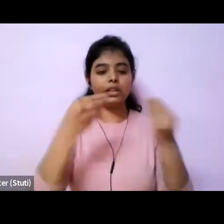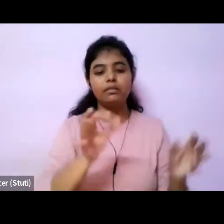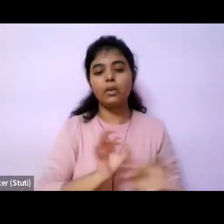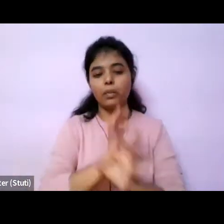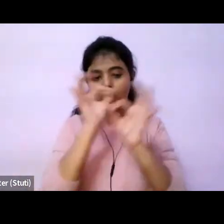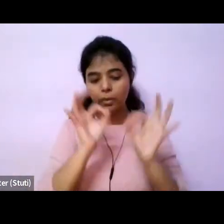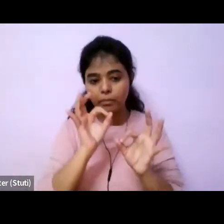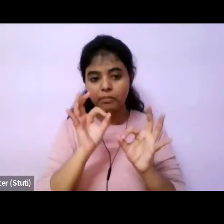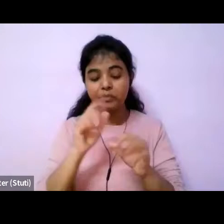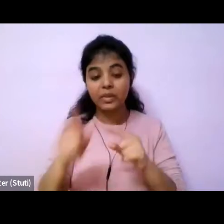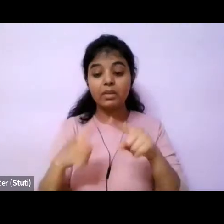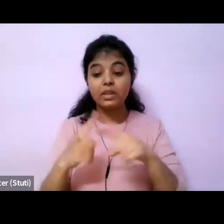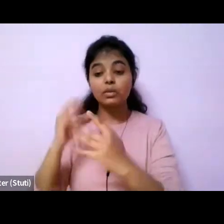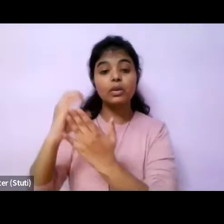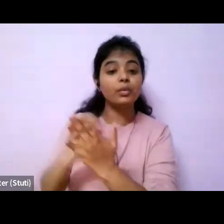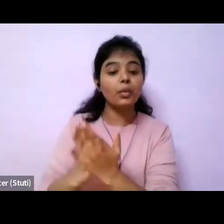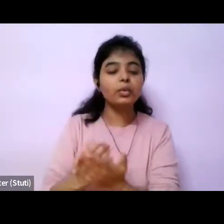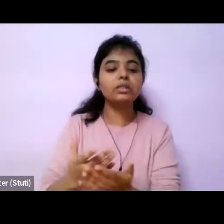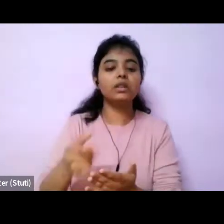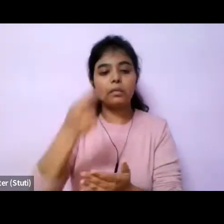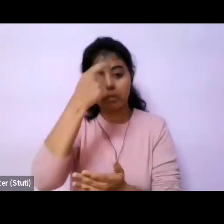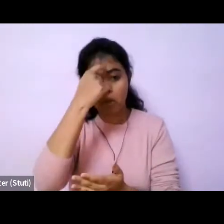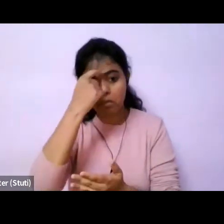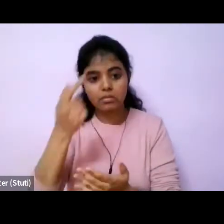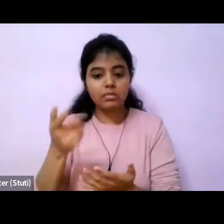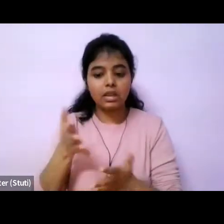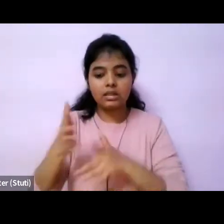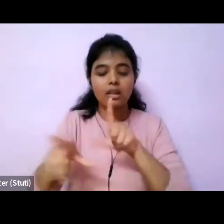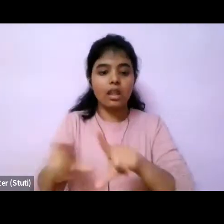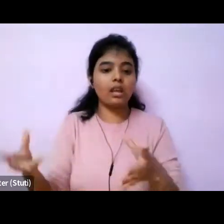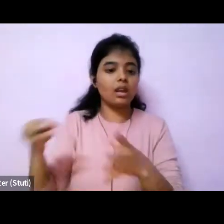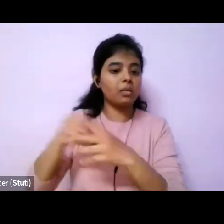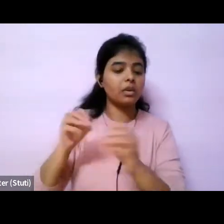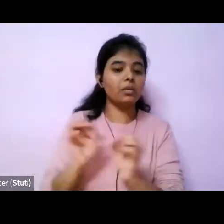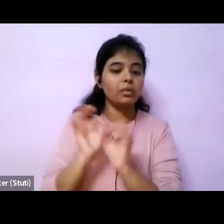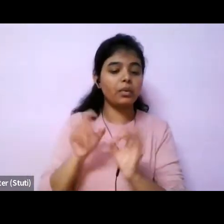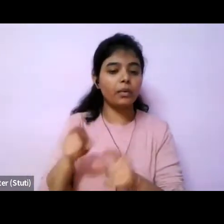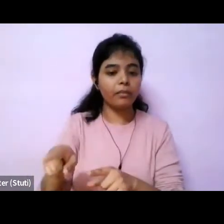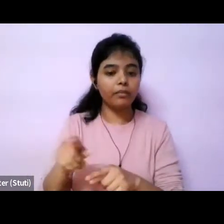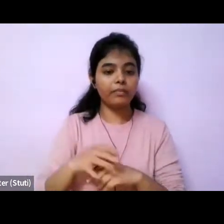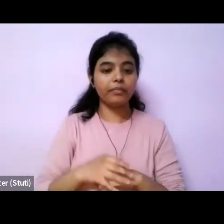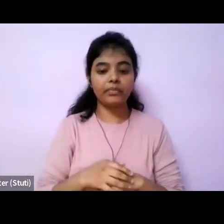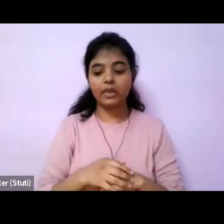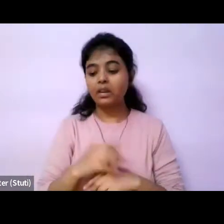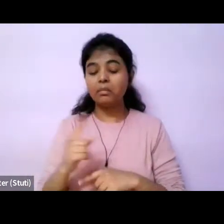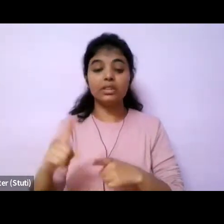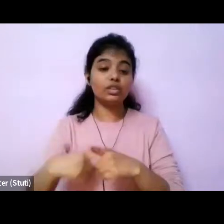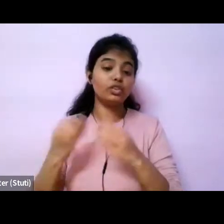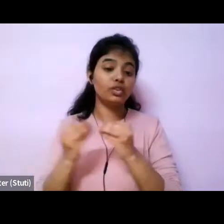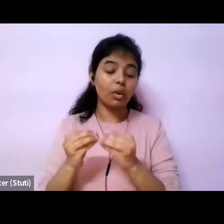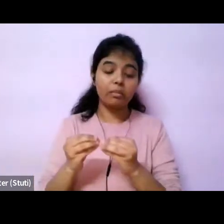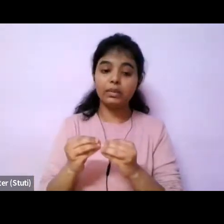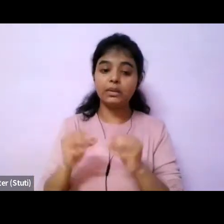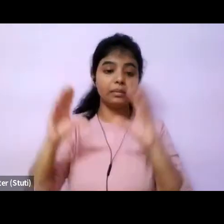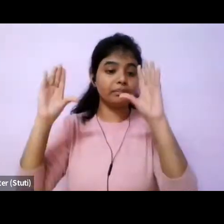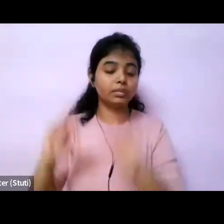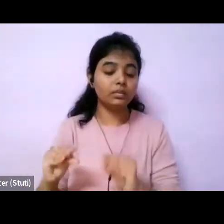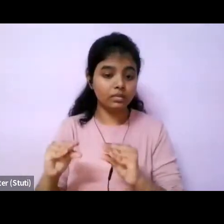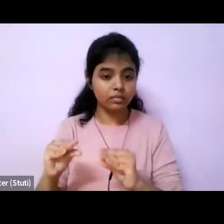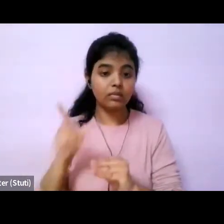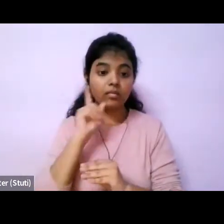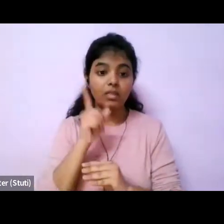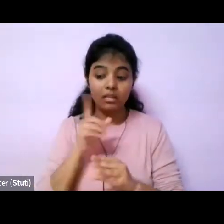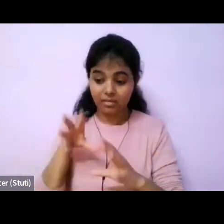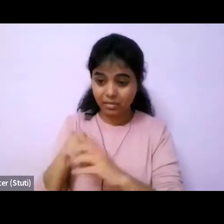of education and basic skills needed for livelihood thereby translates into lack of job opportunities for deaf people, which